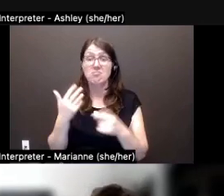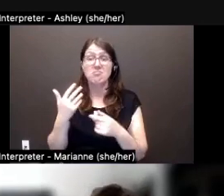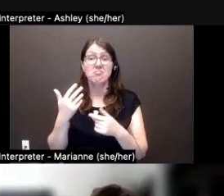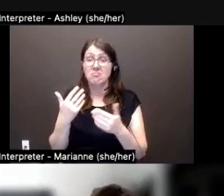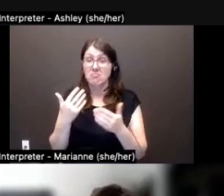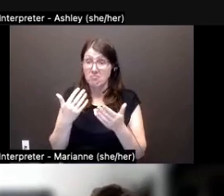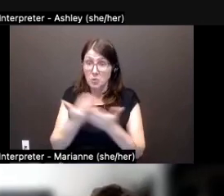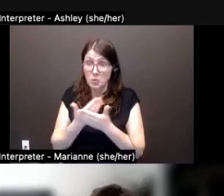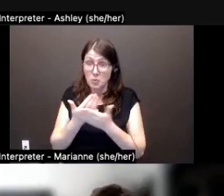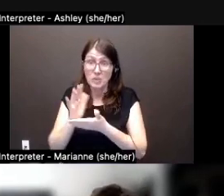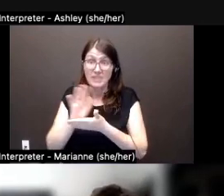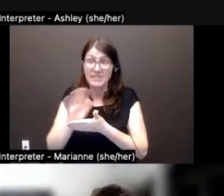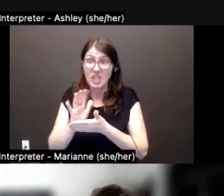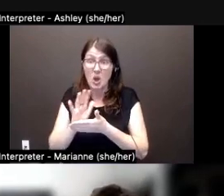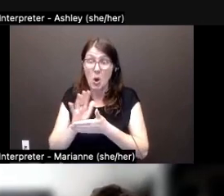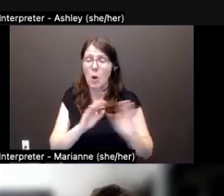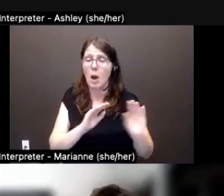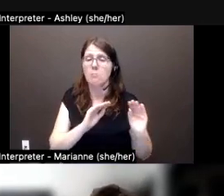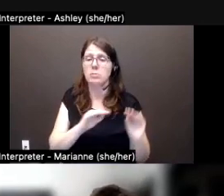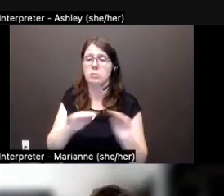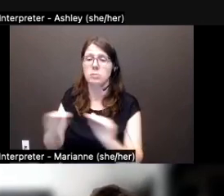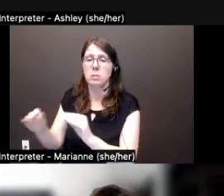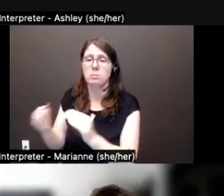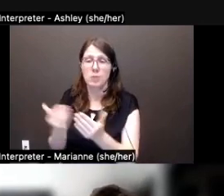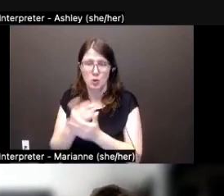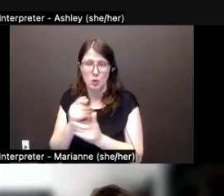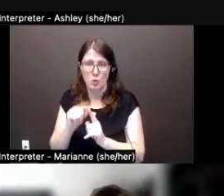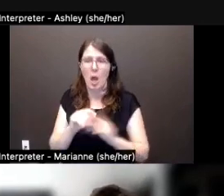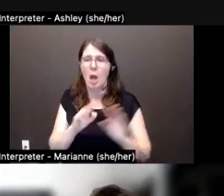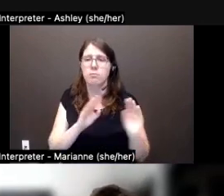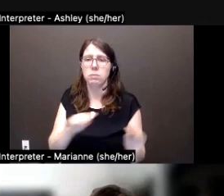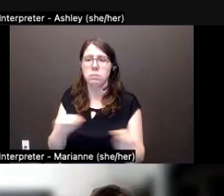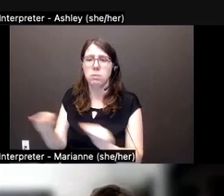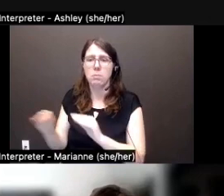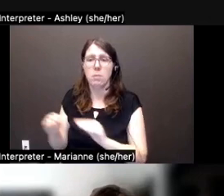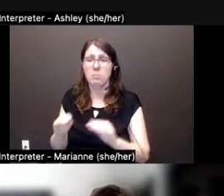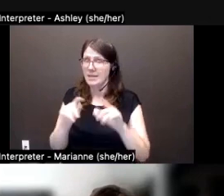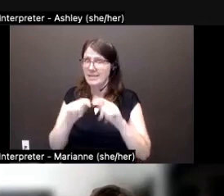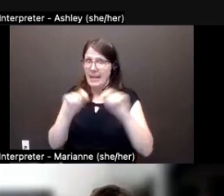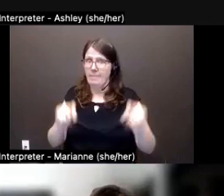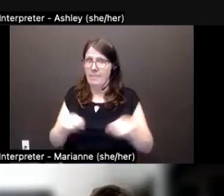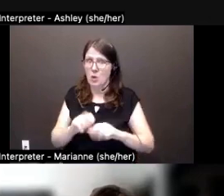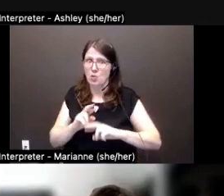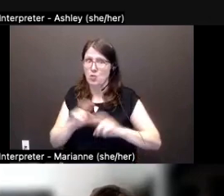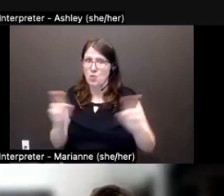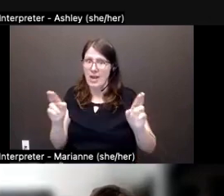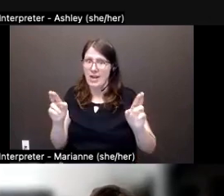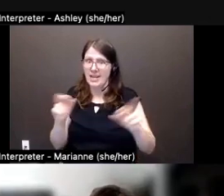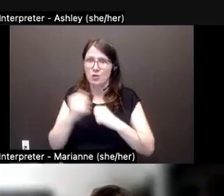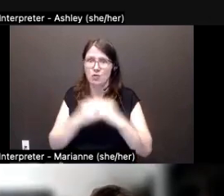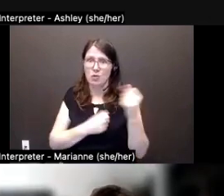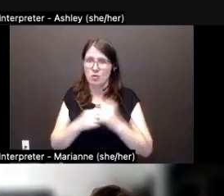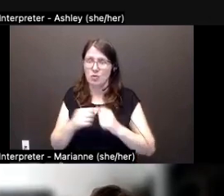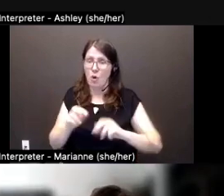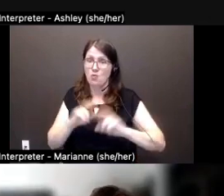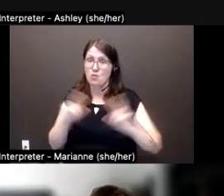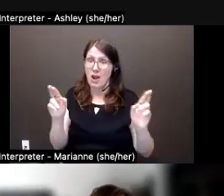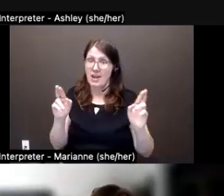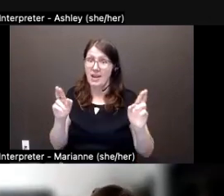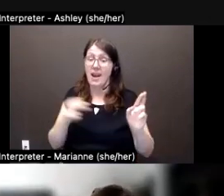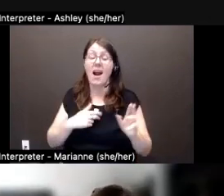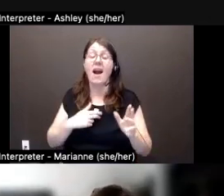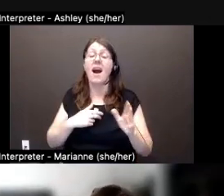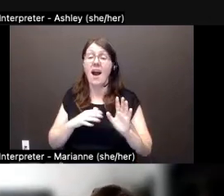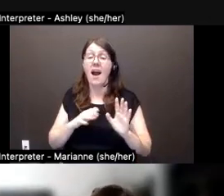learners and asked them to look at it and give me their feedback. Interestingly, they were